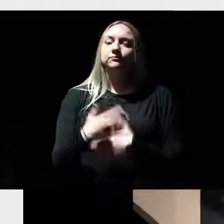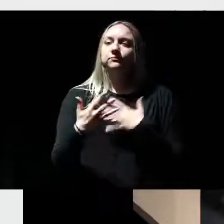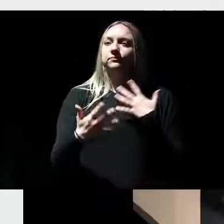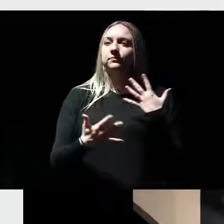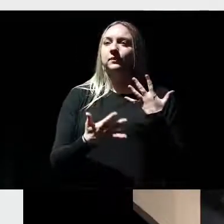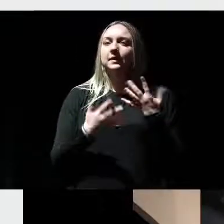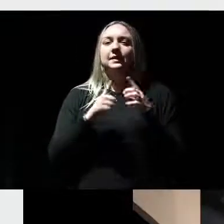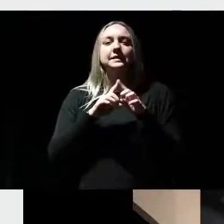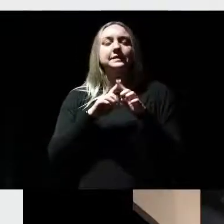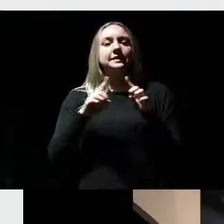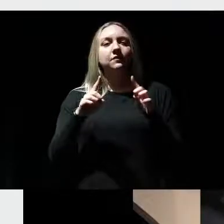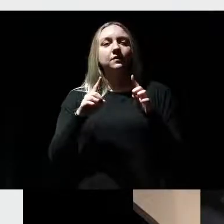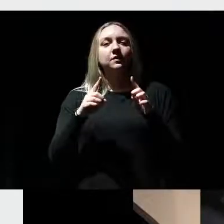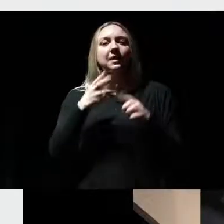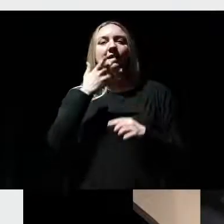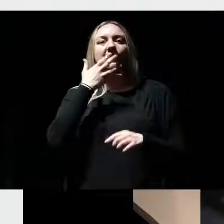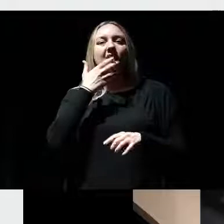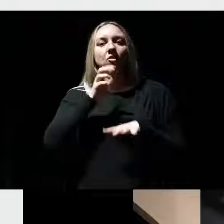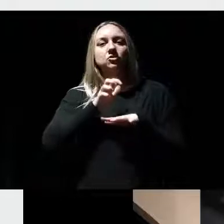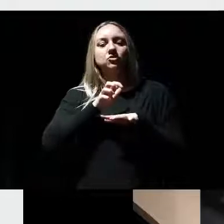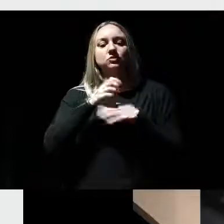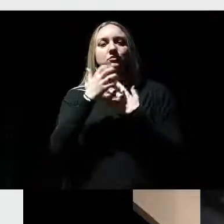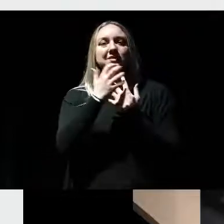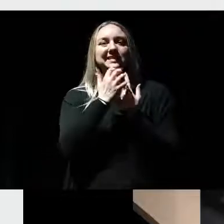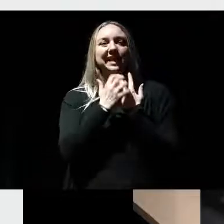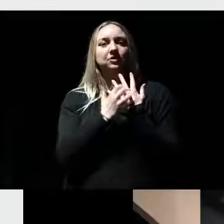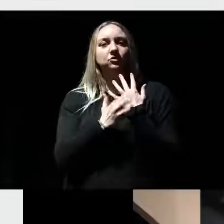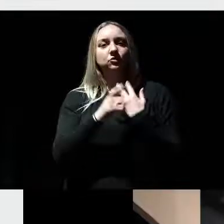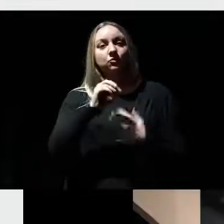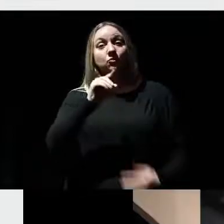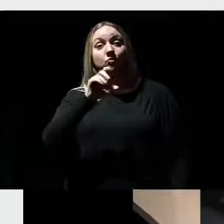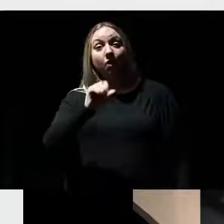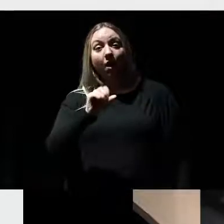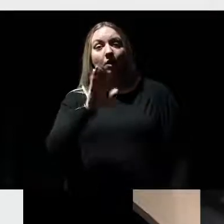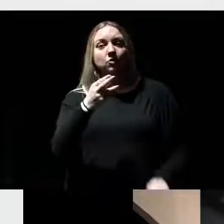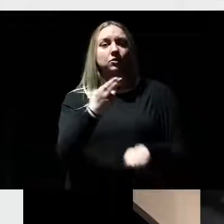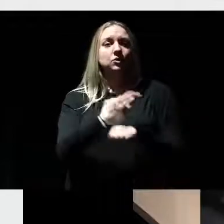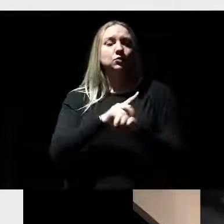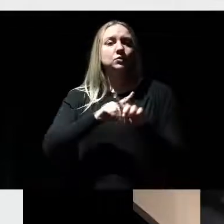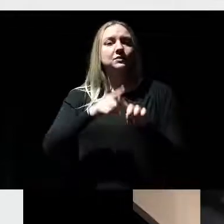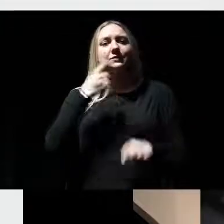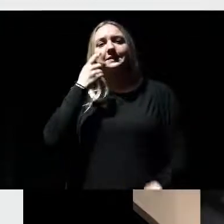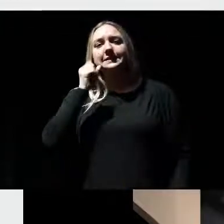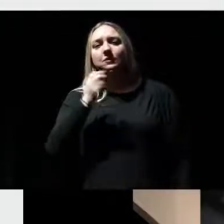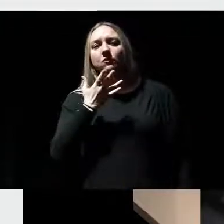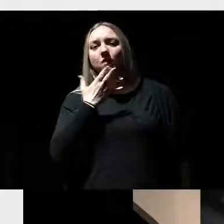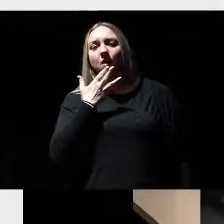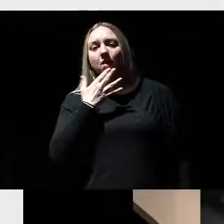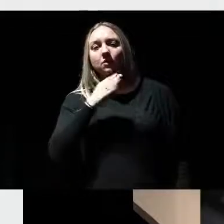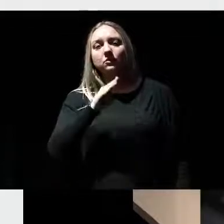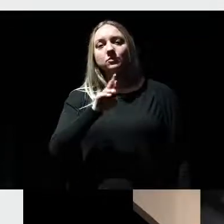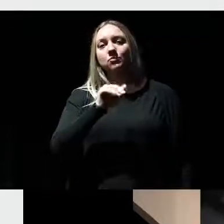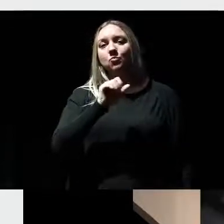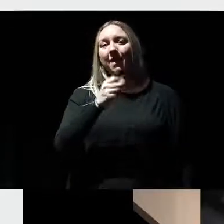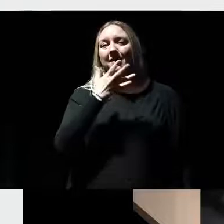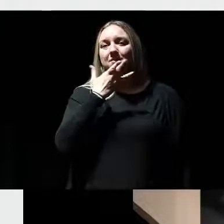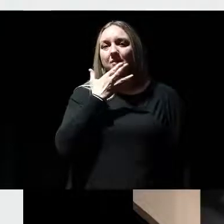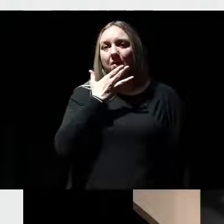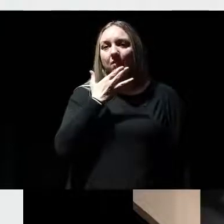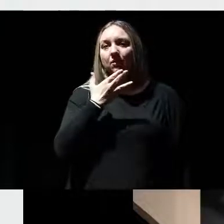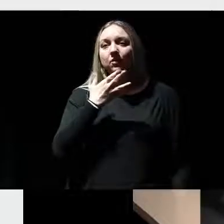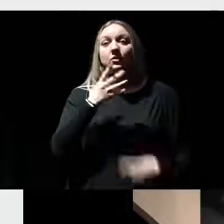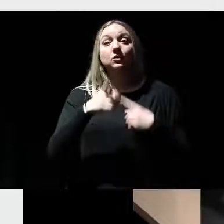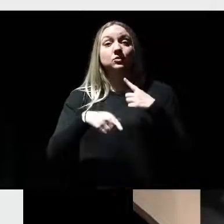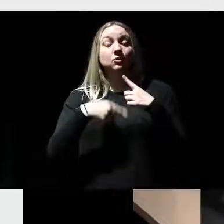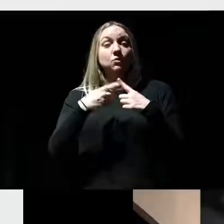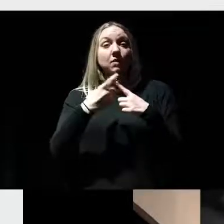textured, color-textured rods in different silvers and a kind of brass color, which, when the